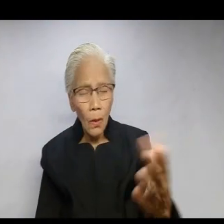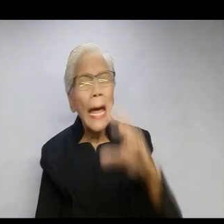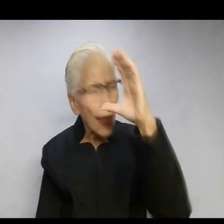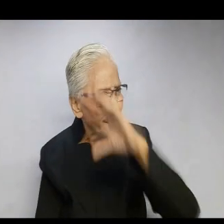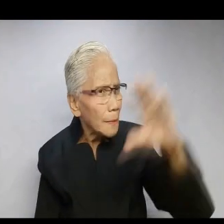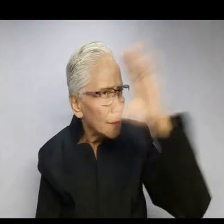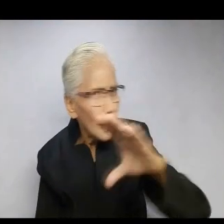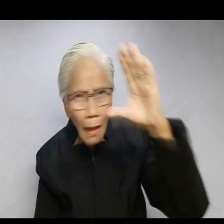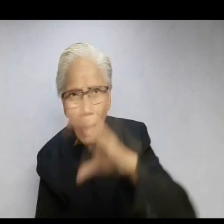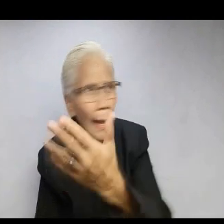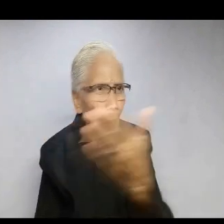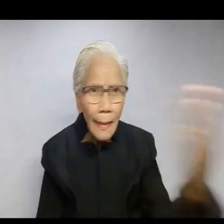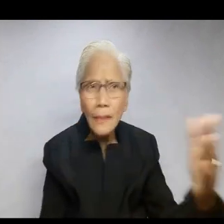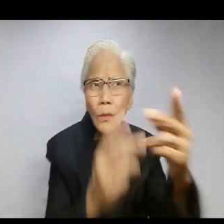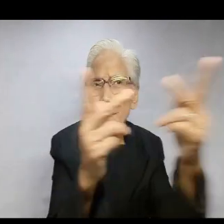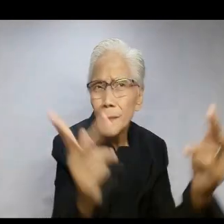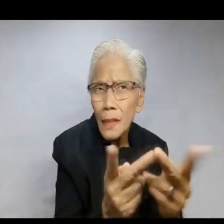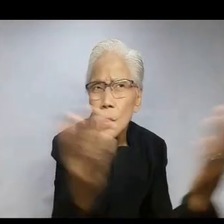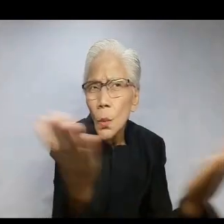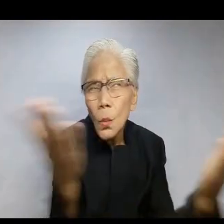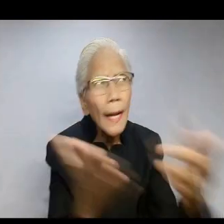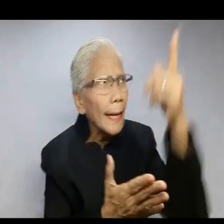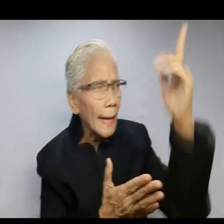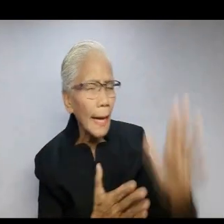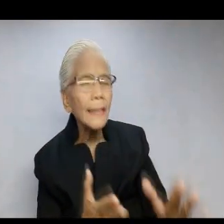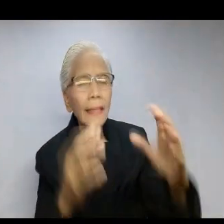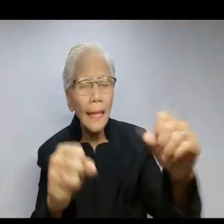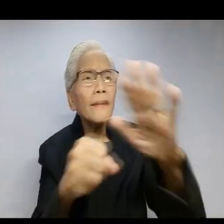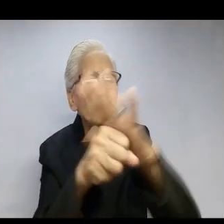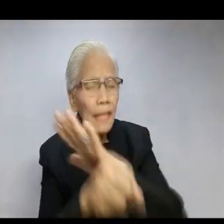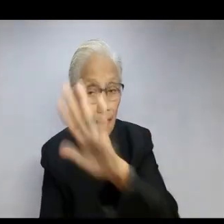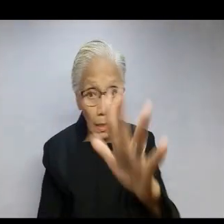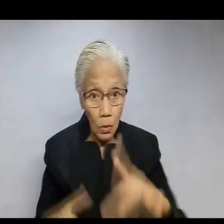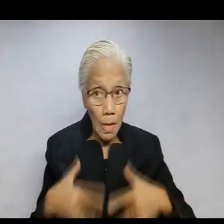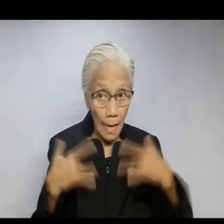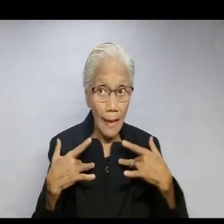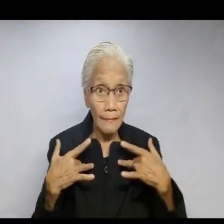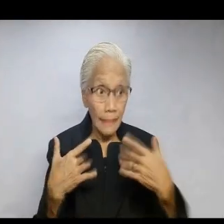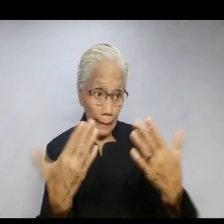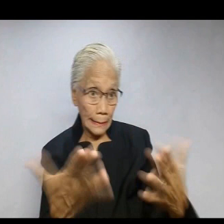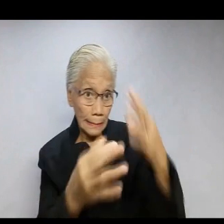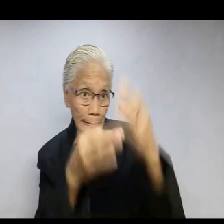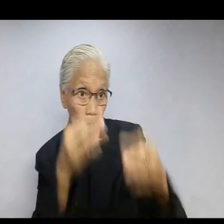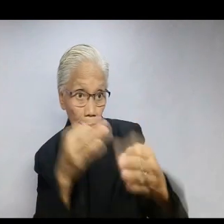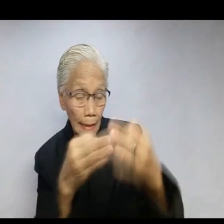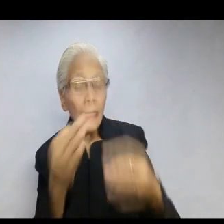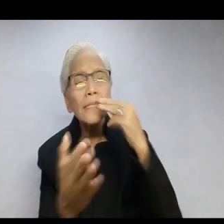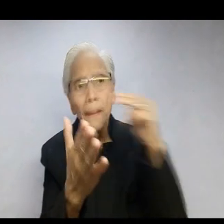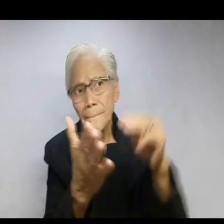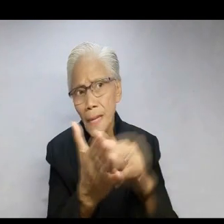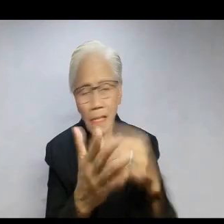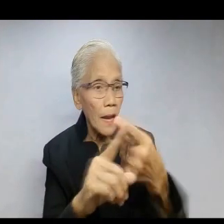ang hahanapin mo? Look at all the positions our God can fill in your life.